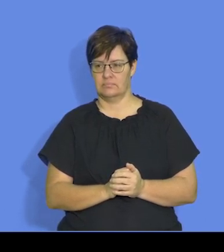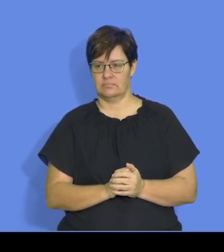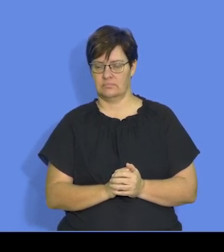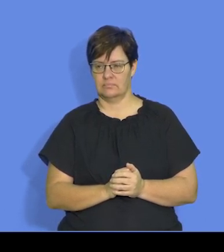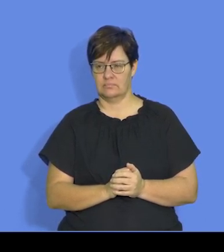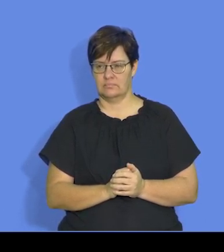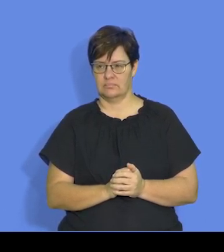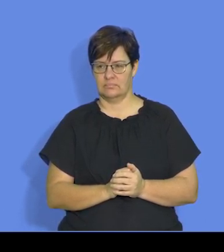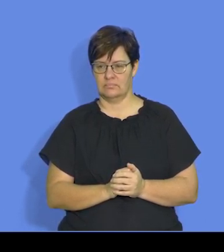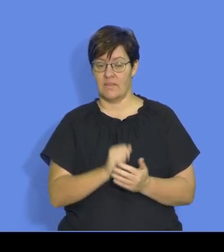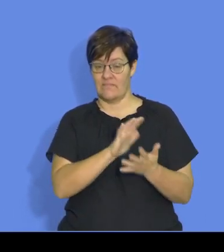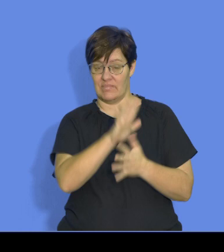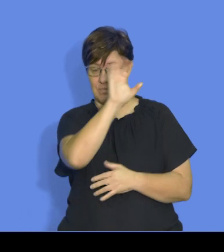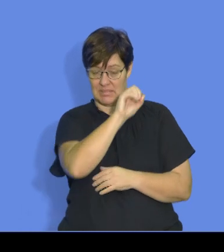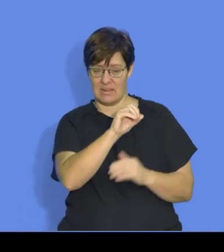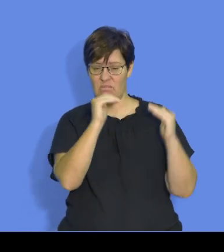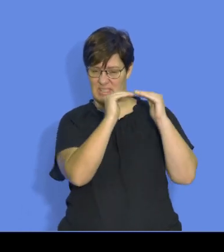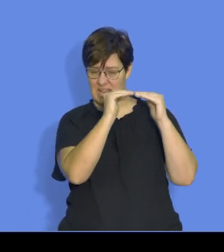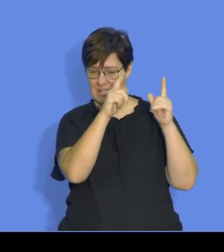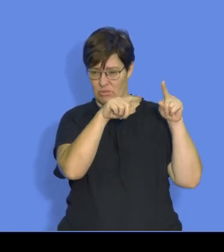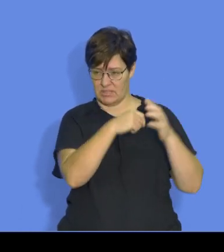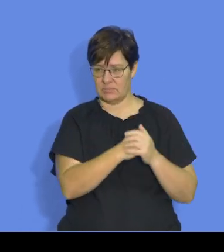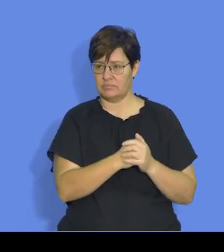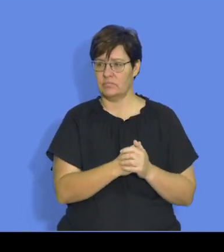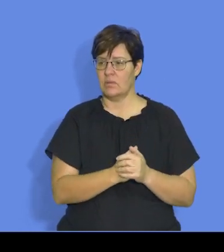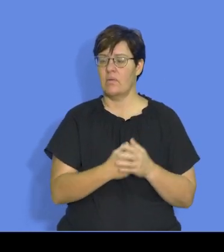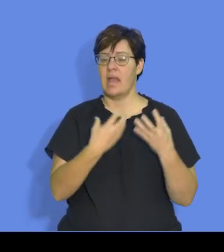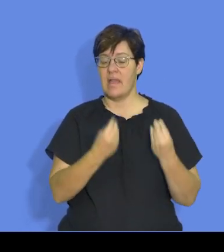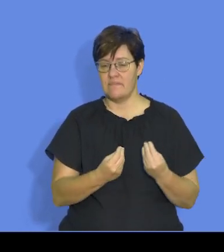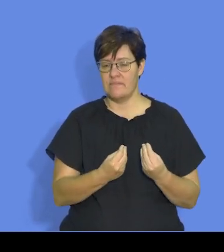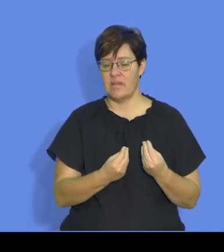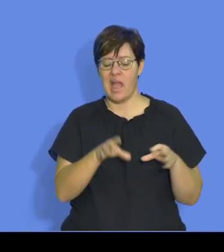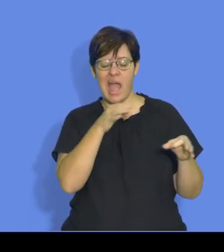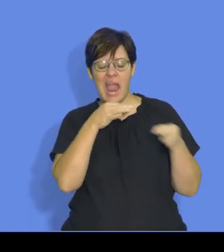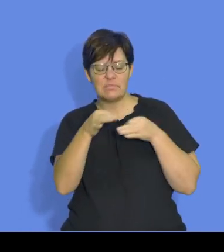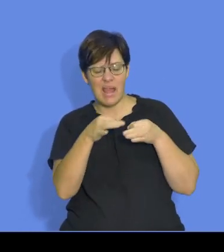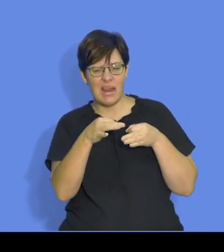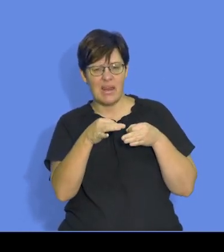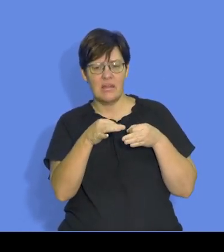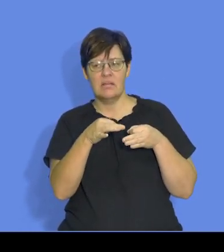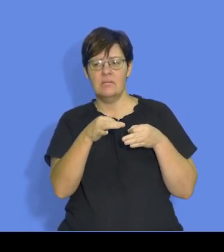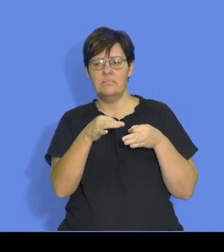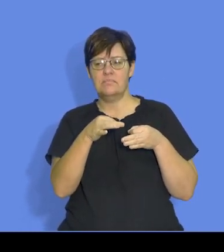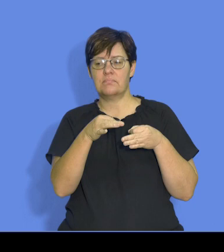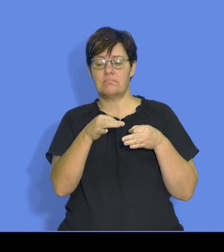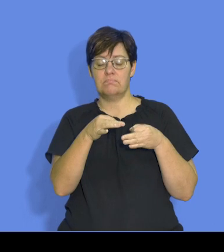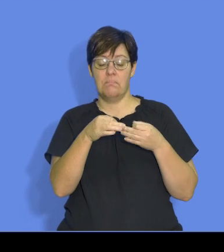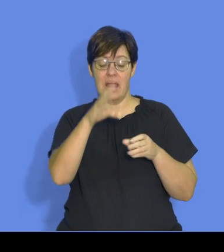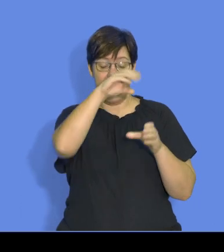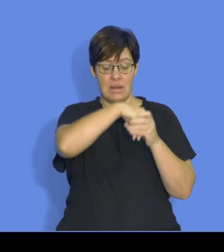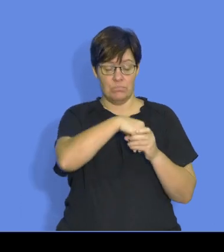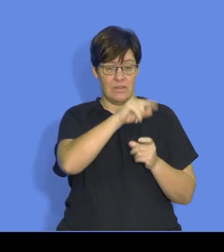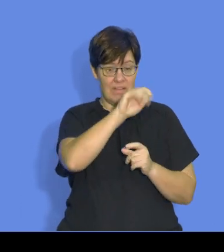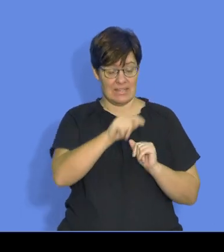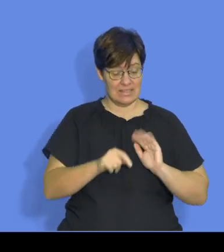we said 15% for our standard rate. We said that we're going to explain, obviously, the input VAT and